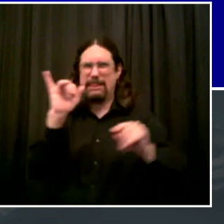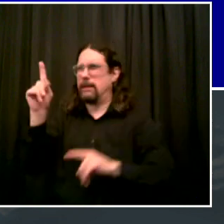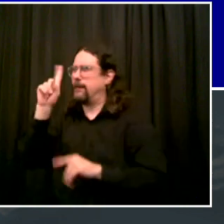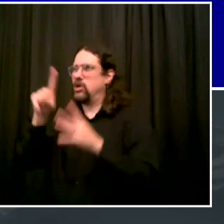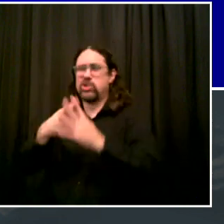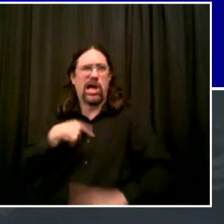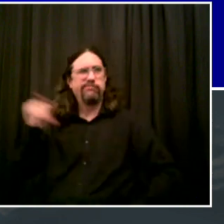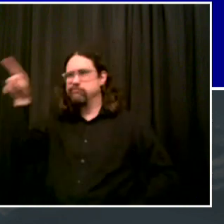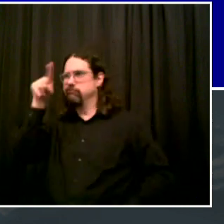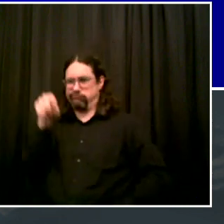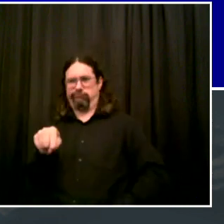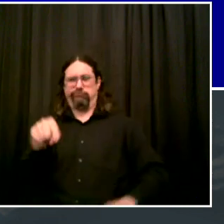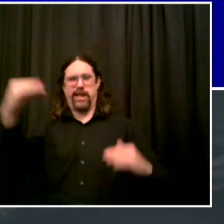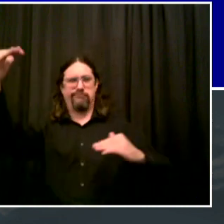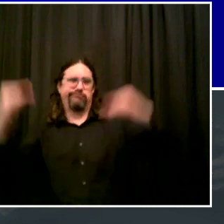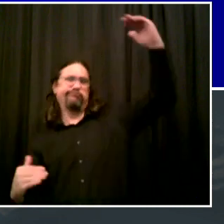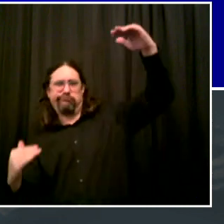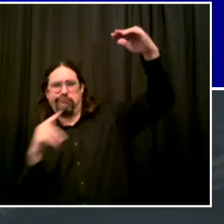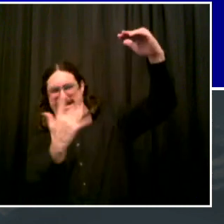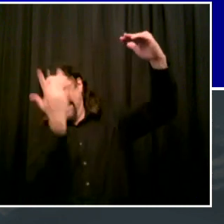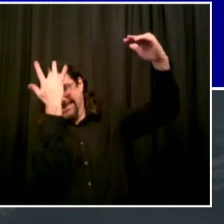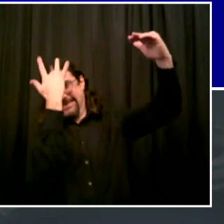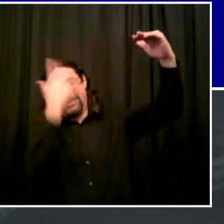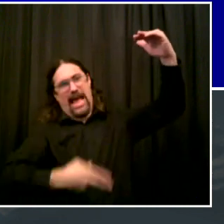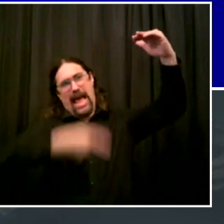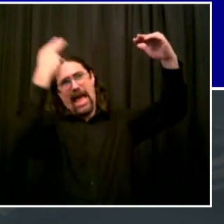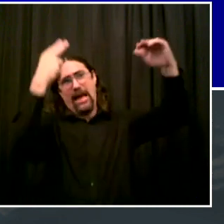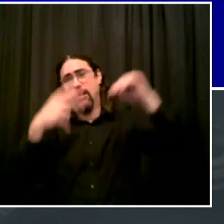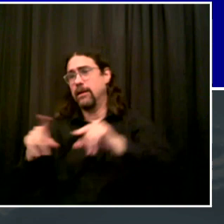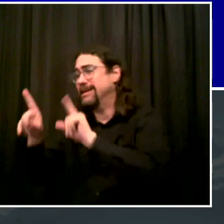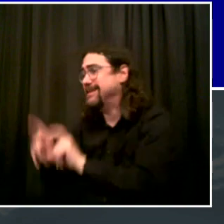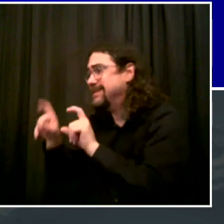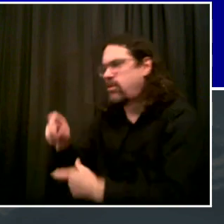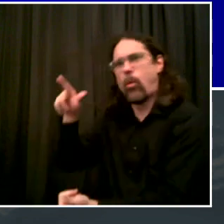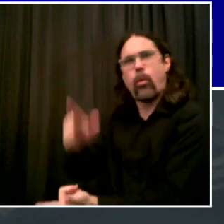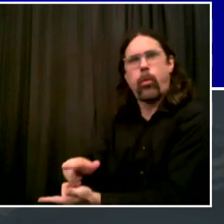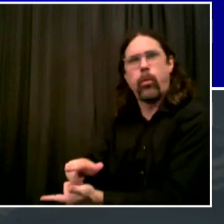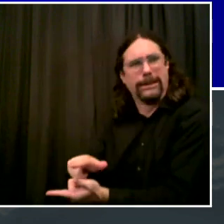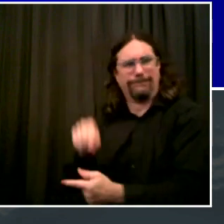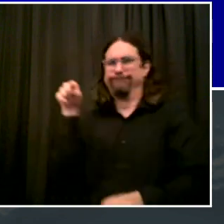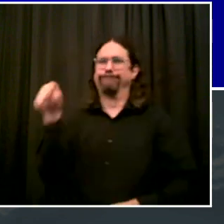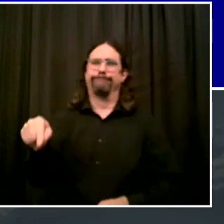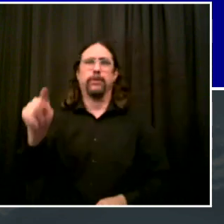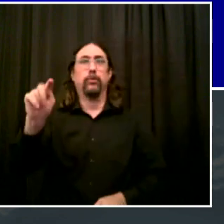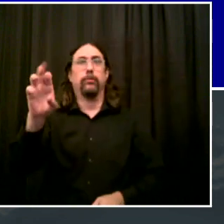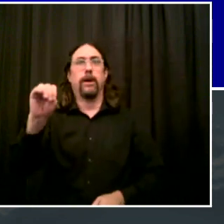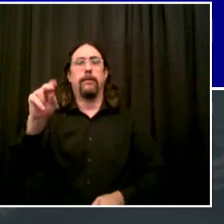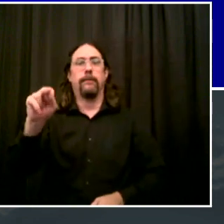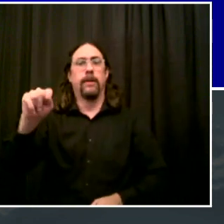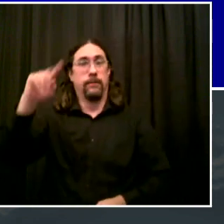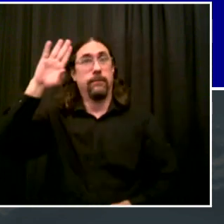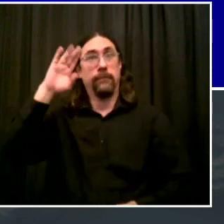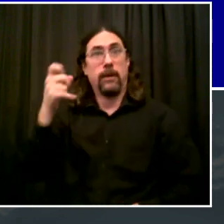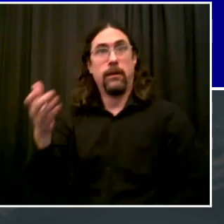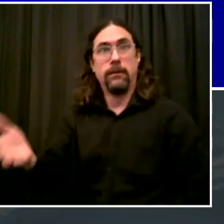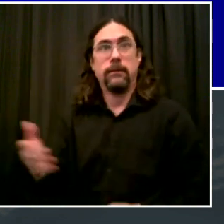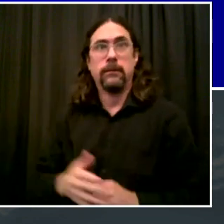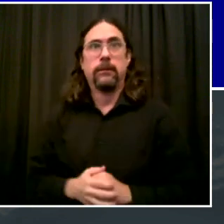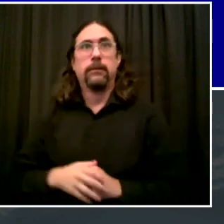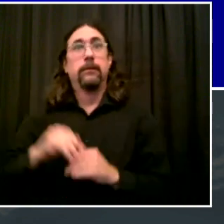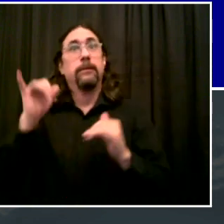of the pandemic. Our goal is to break that chain of transmission and get every New Yorker tested. We aim to test at